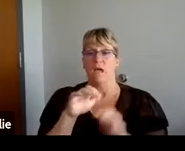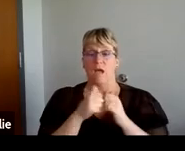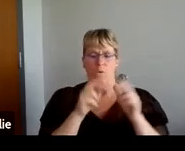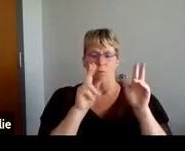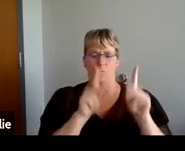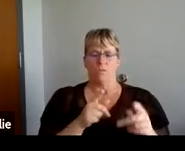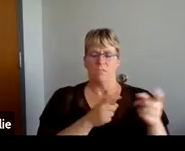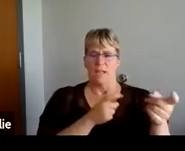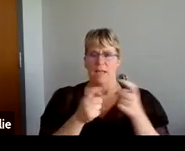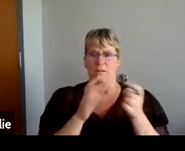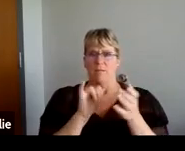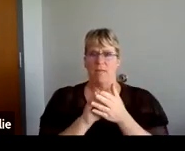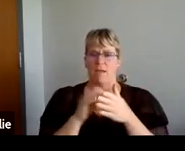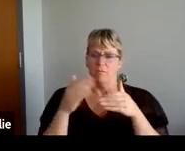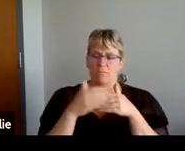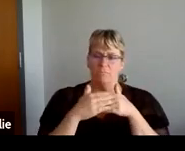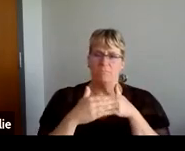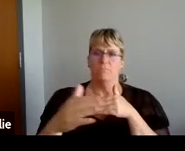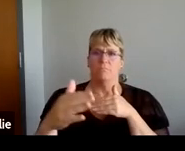that point forward.